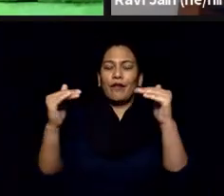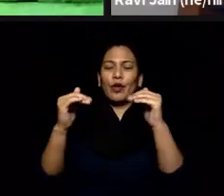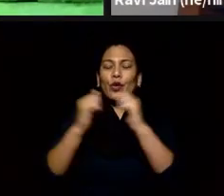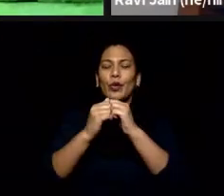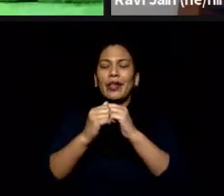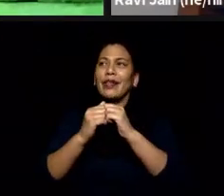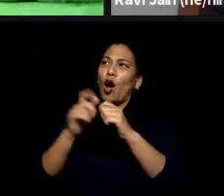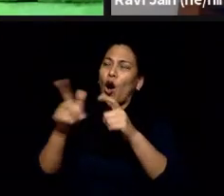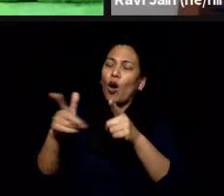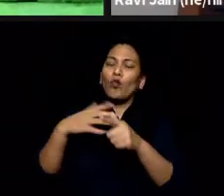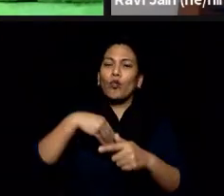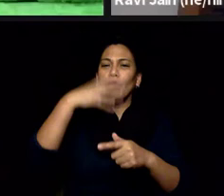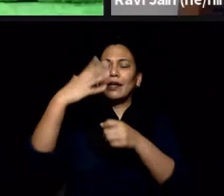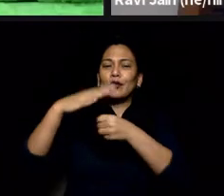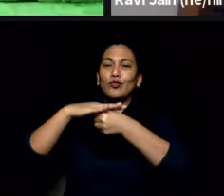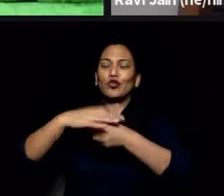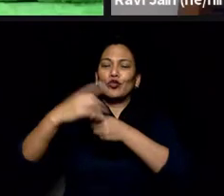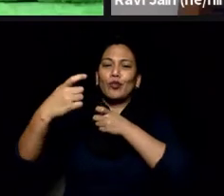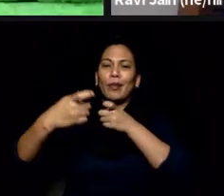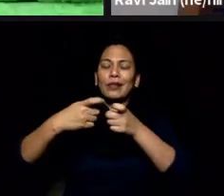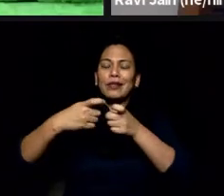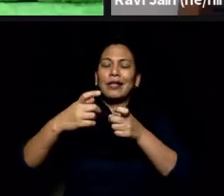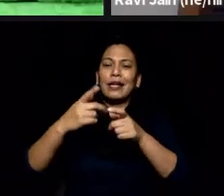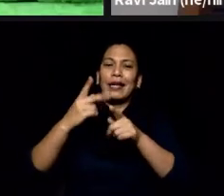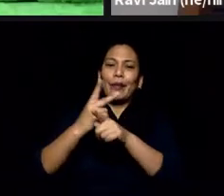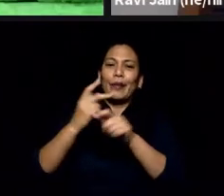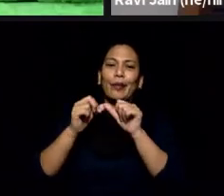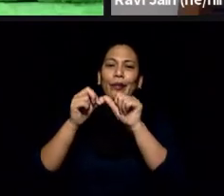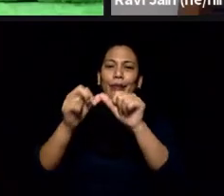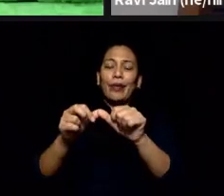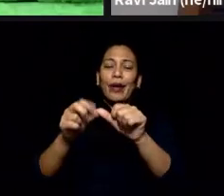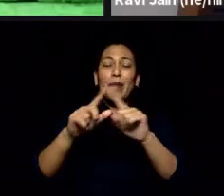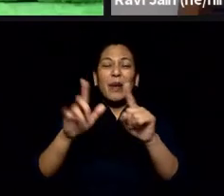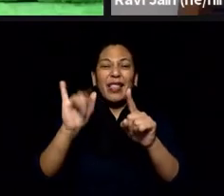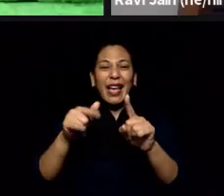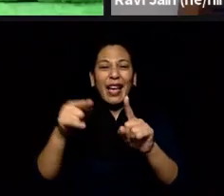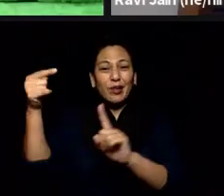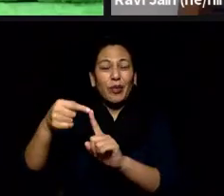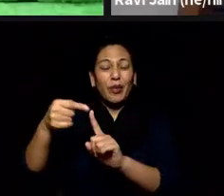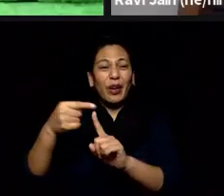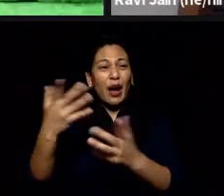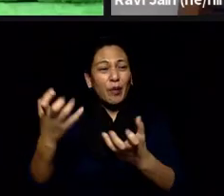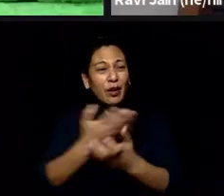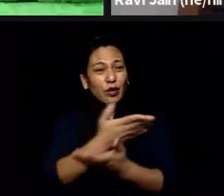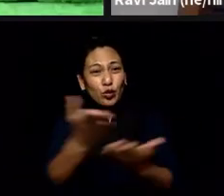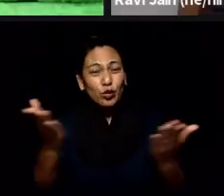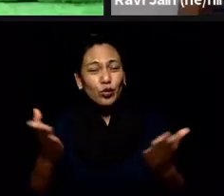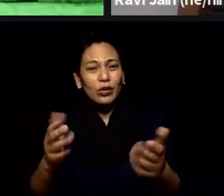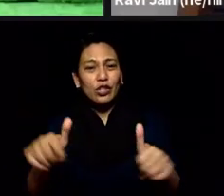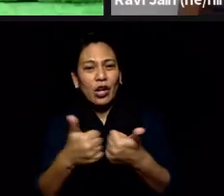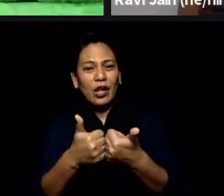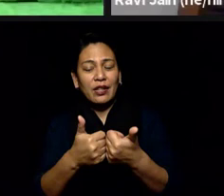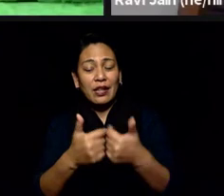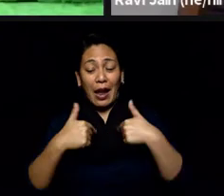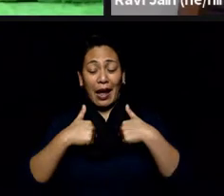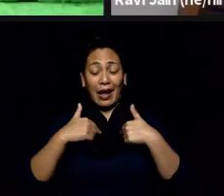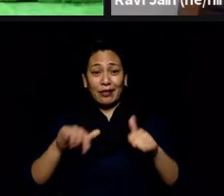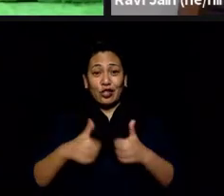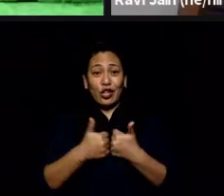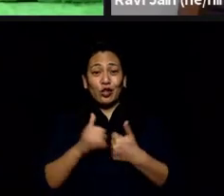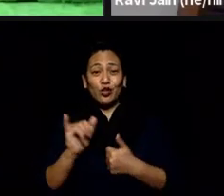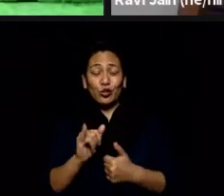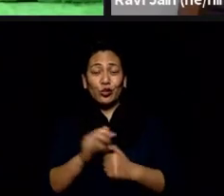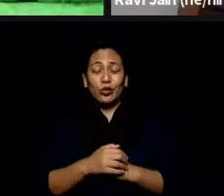And that's the thing I'm asking folks to challenge, and myself to challenge, is that comfort,